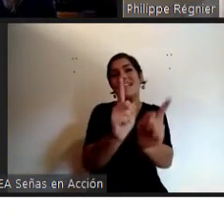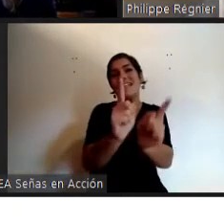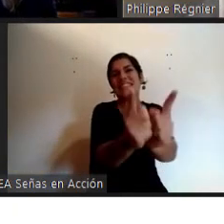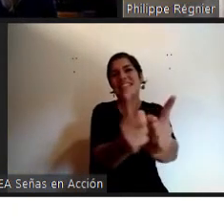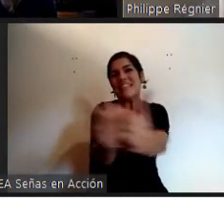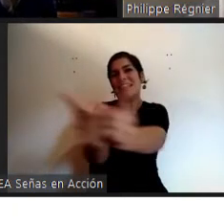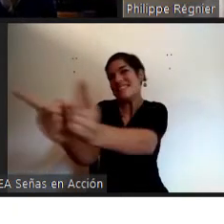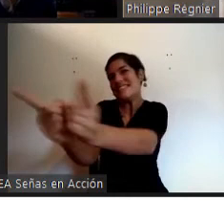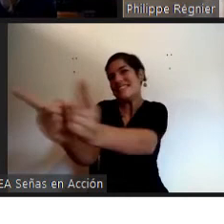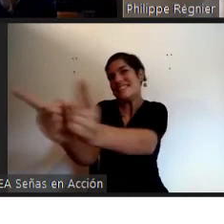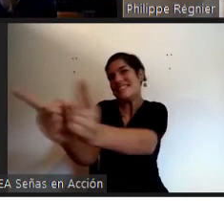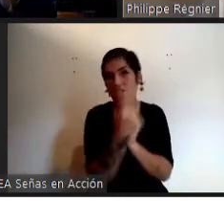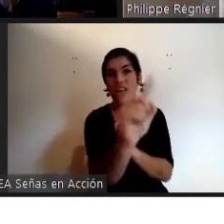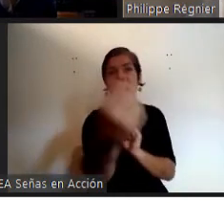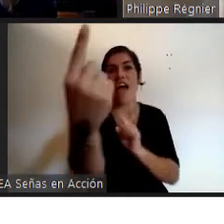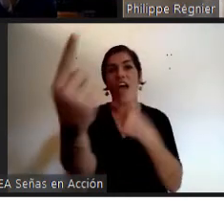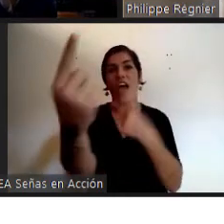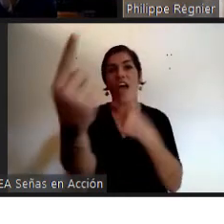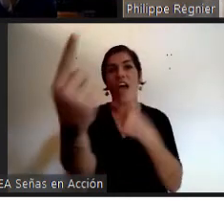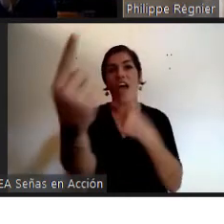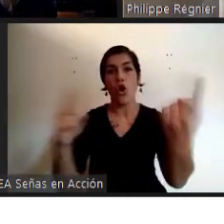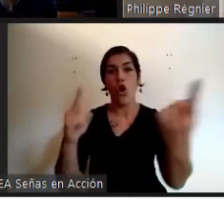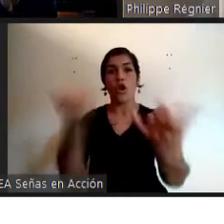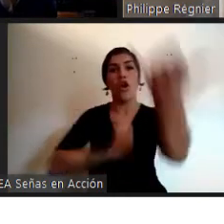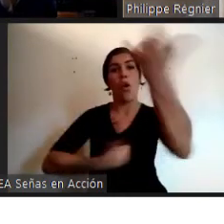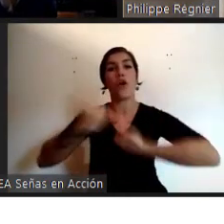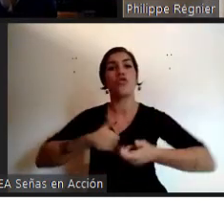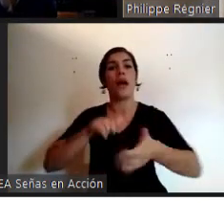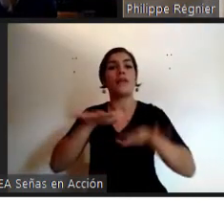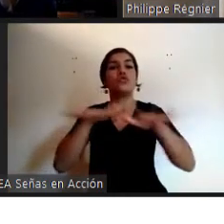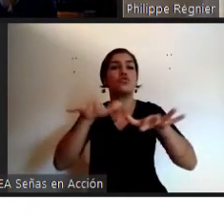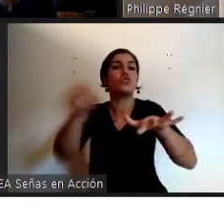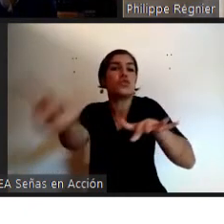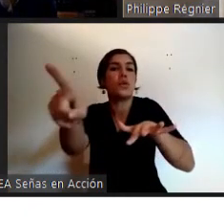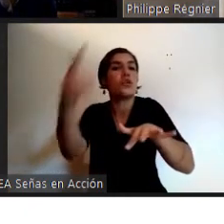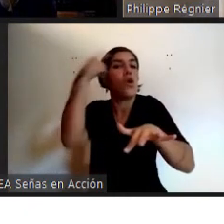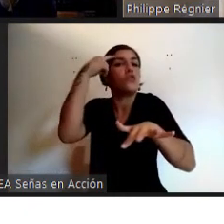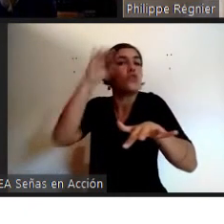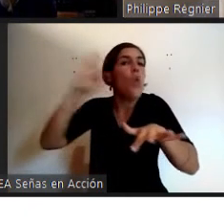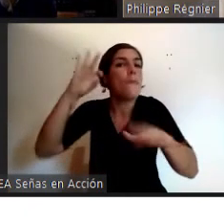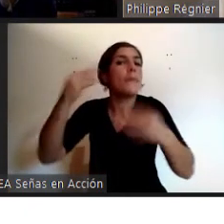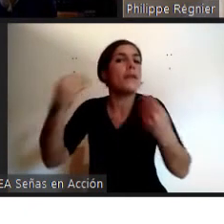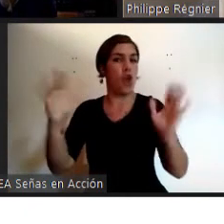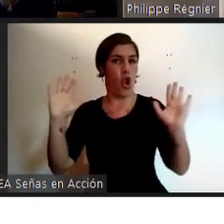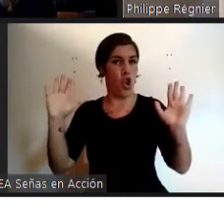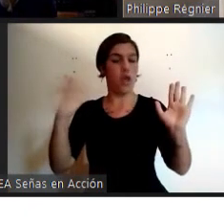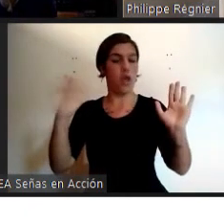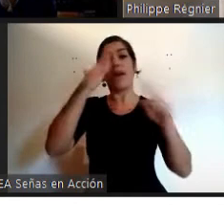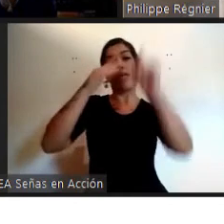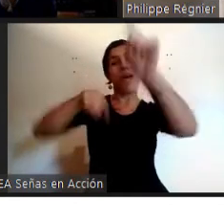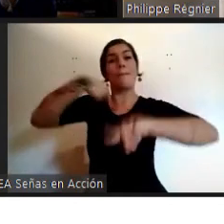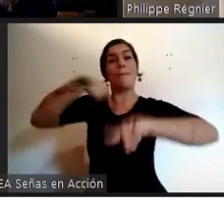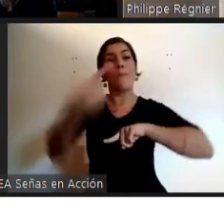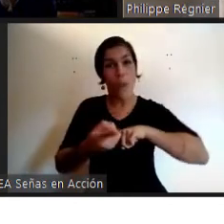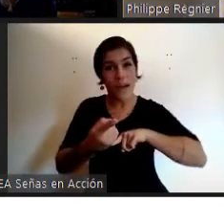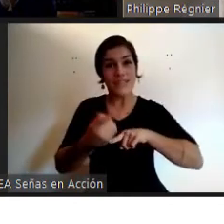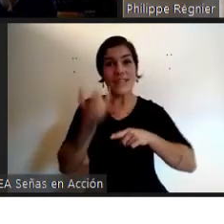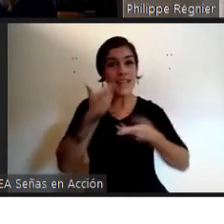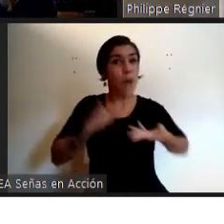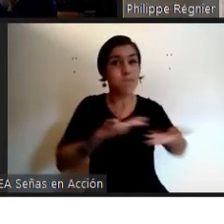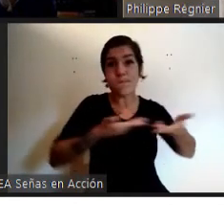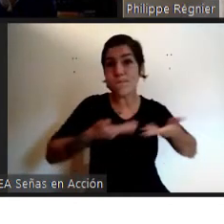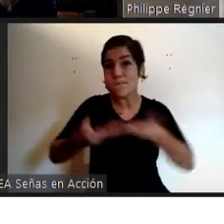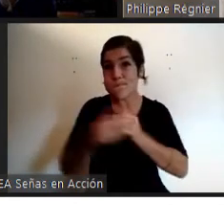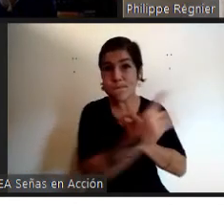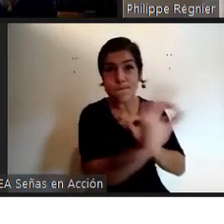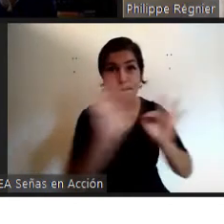participate in our sharing of outlooks on this subject, and then we could attempt to engage in dialogue, much